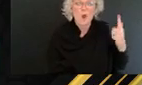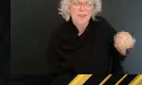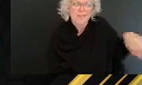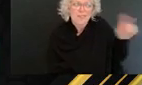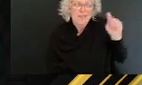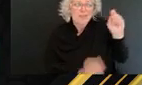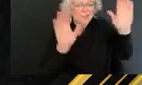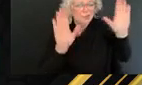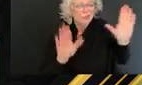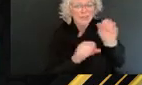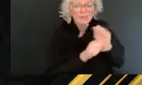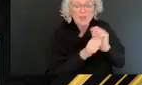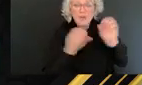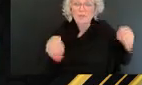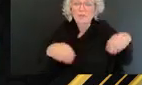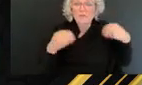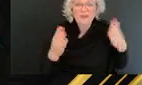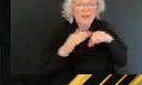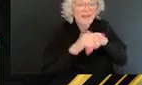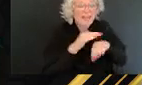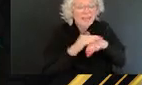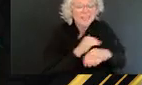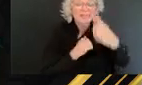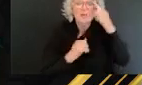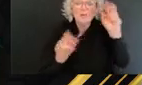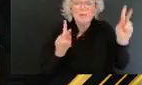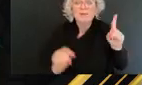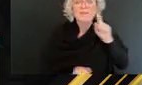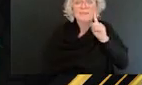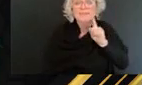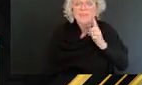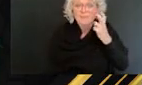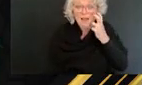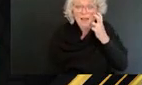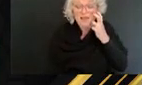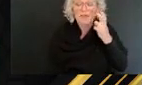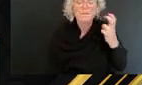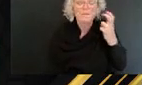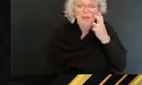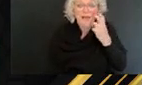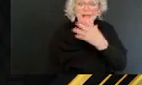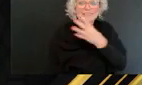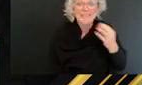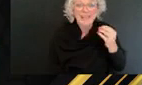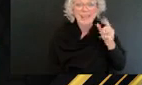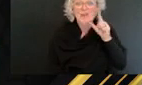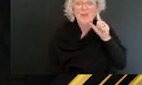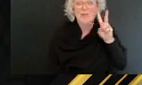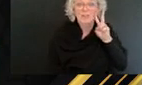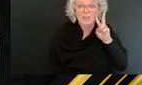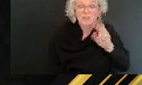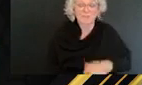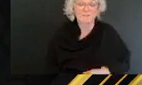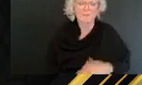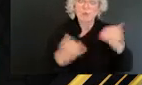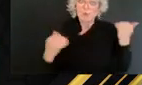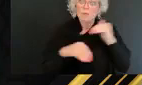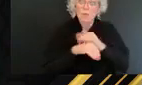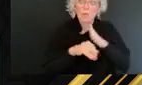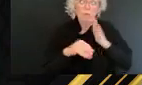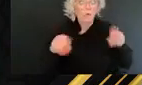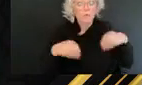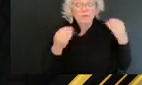greater access for individuals who are deaf, blind, and low vision. Tonight, we'll be honoring organizations that are